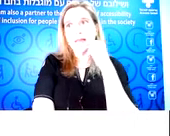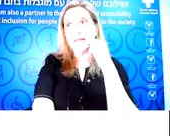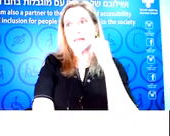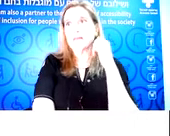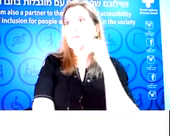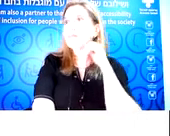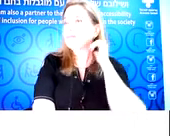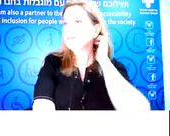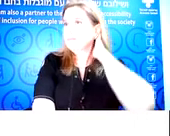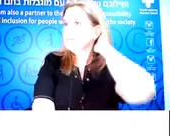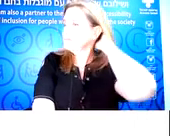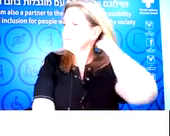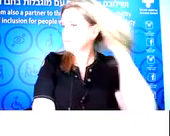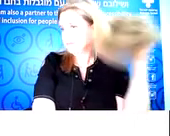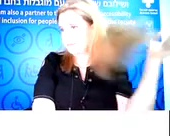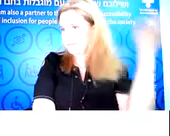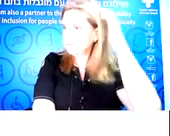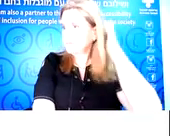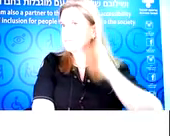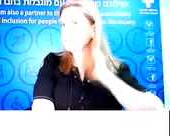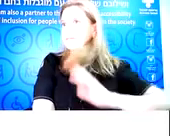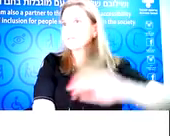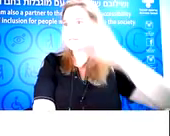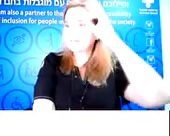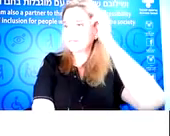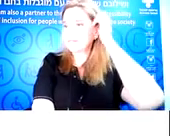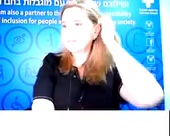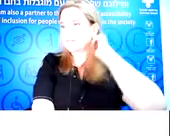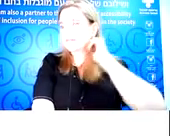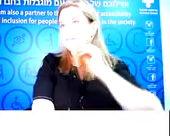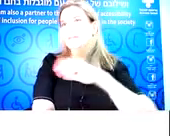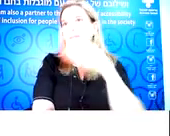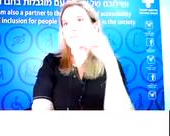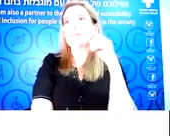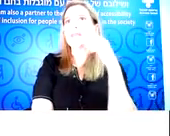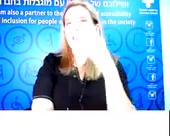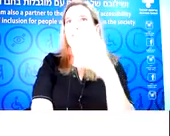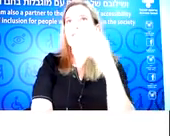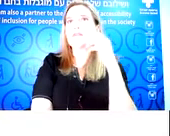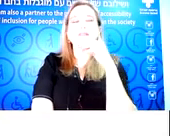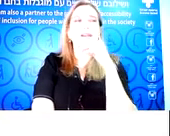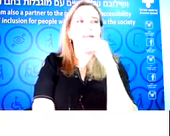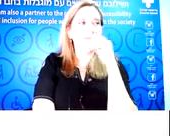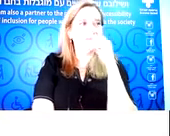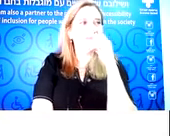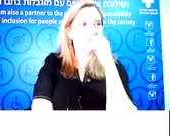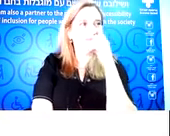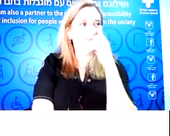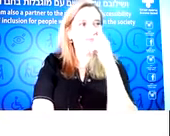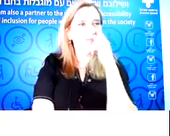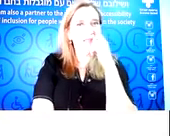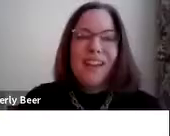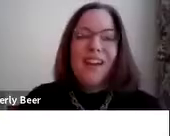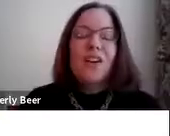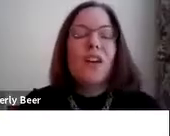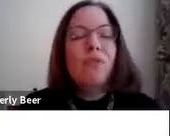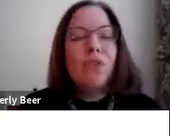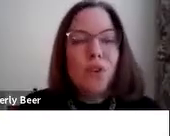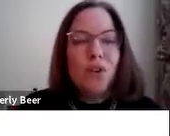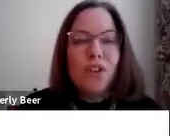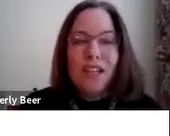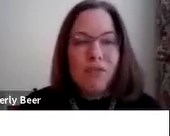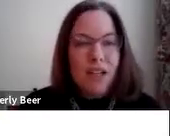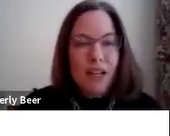Okay, so... It will maybe take a second, but then I can move your slides and you can just speak and start. Okay. I'll